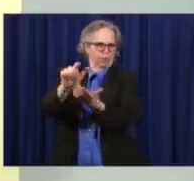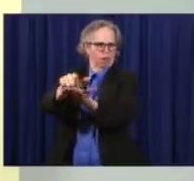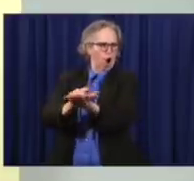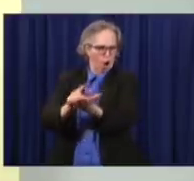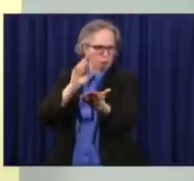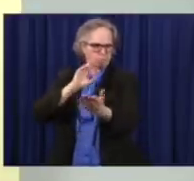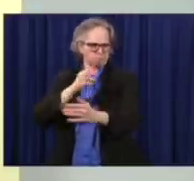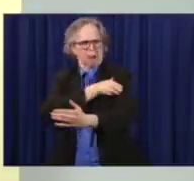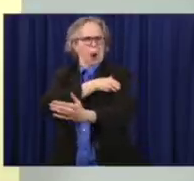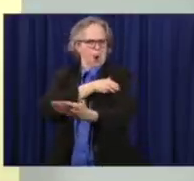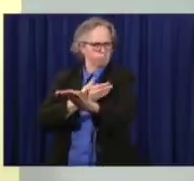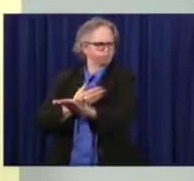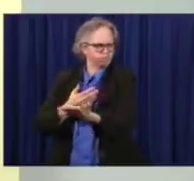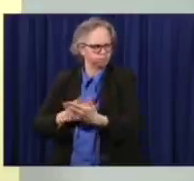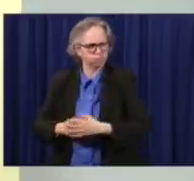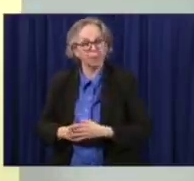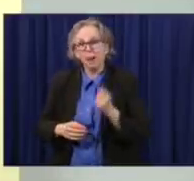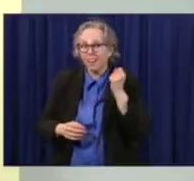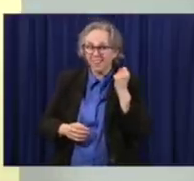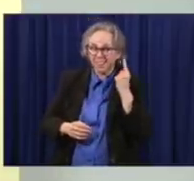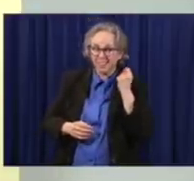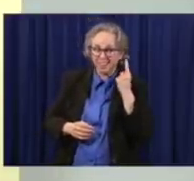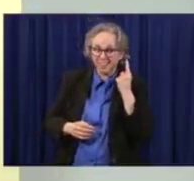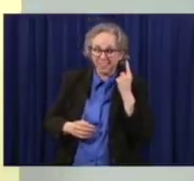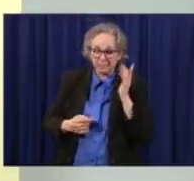thing just because it says so.